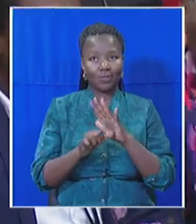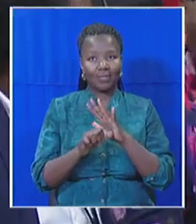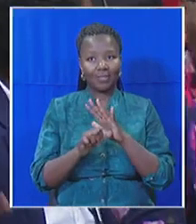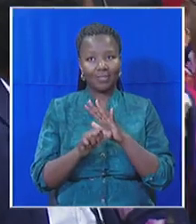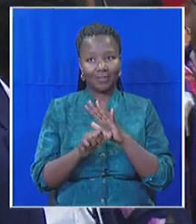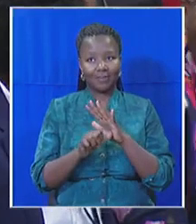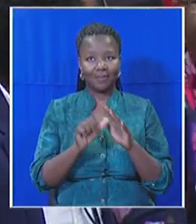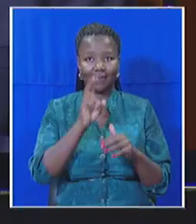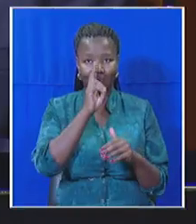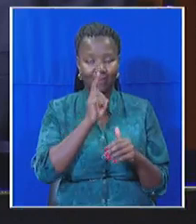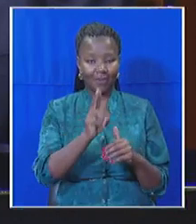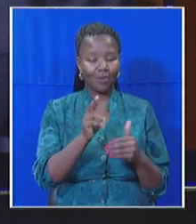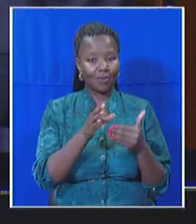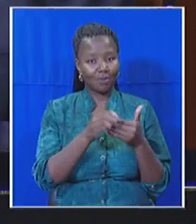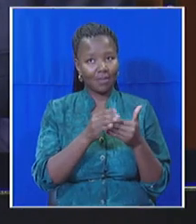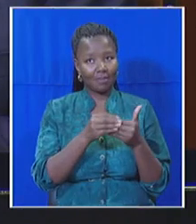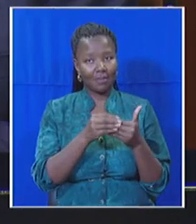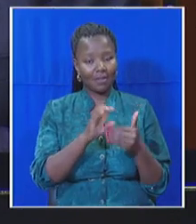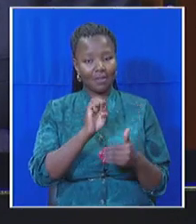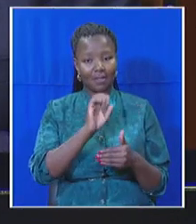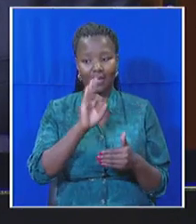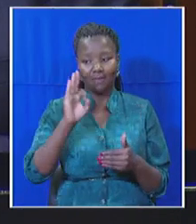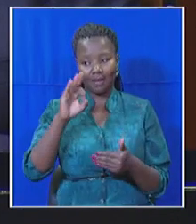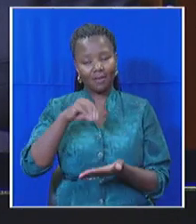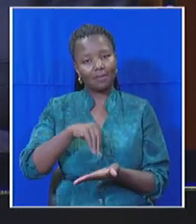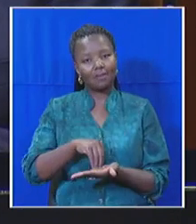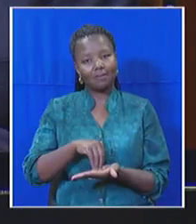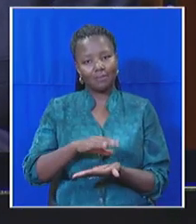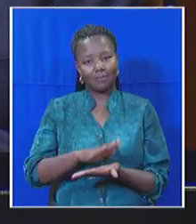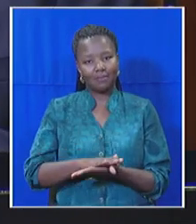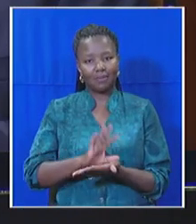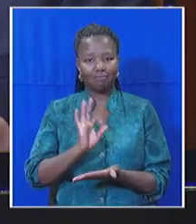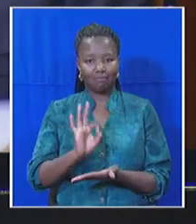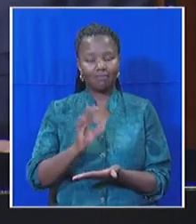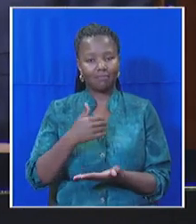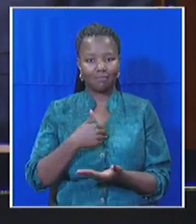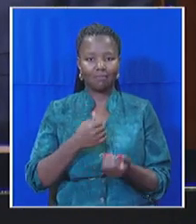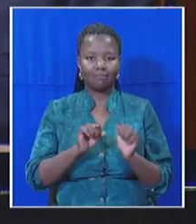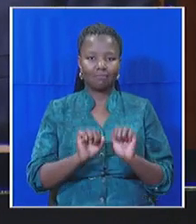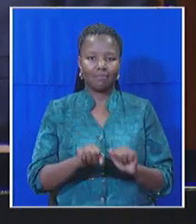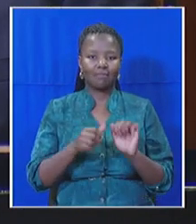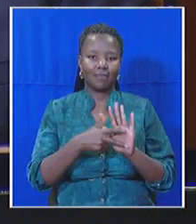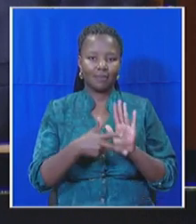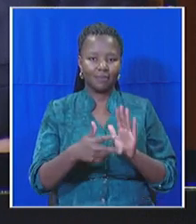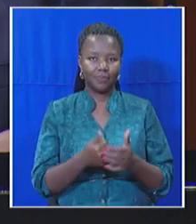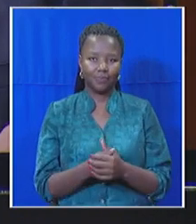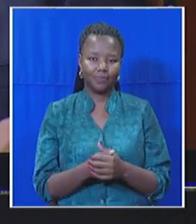Honorable members, we will note the objections of the EFF. The report is therefore adopted. The Secretary will read the fourth